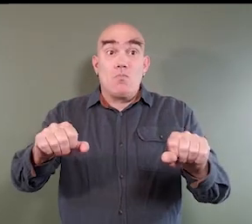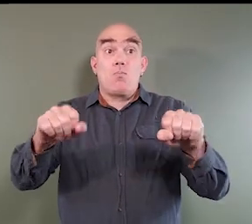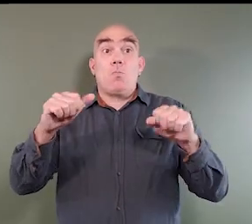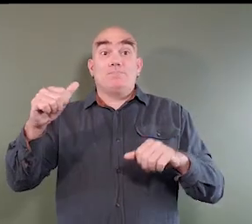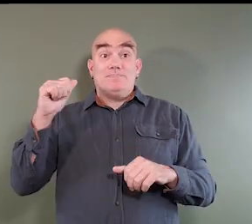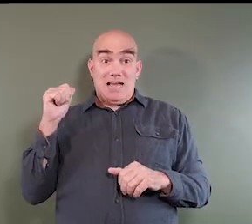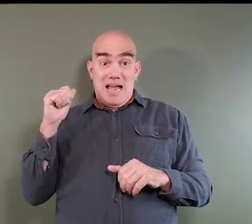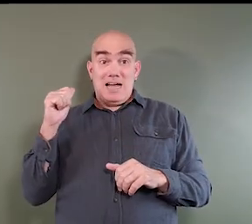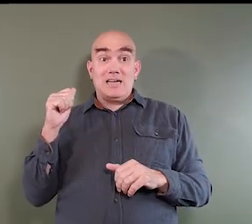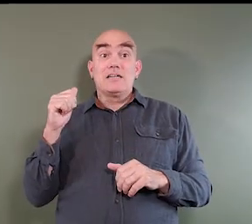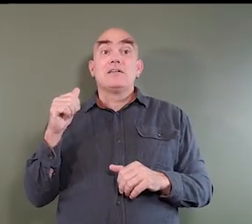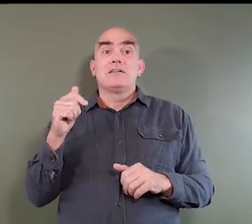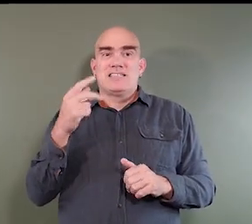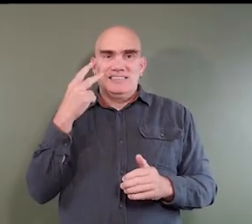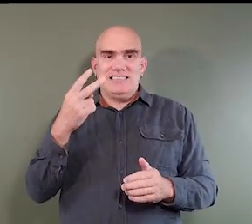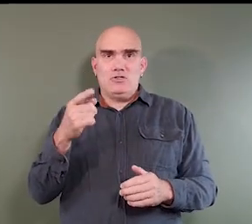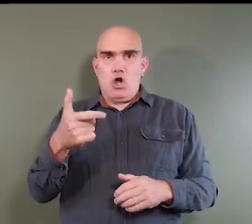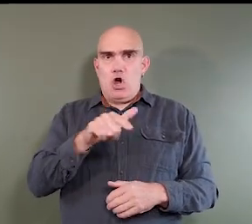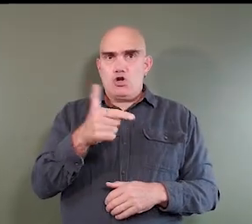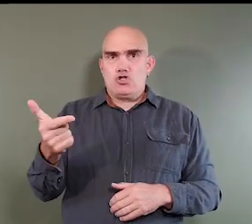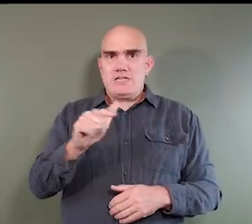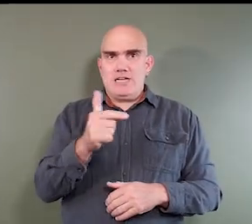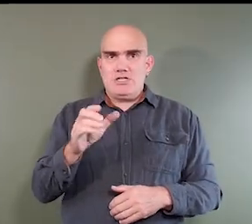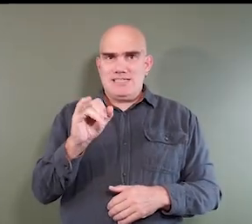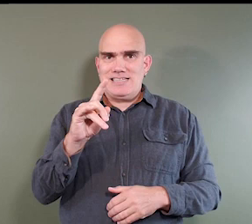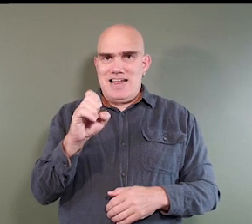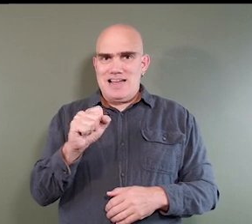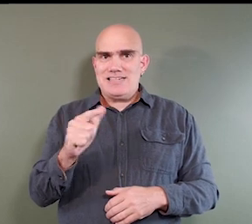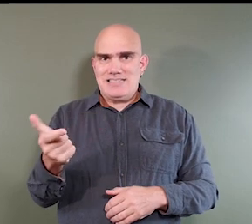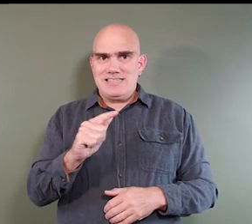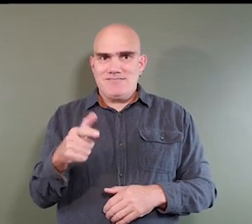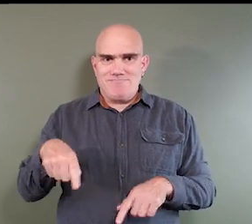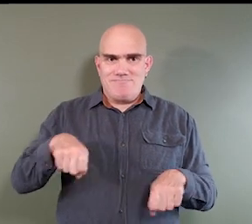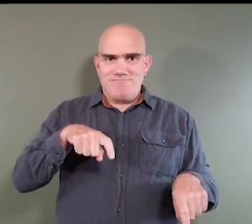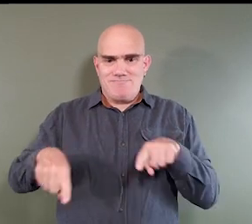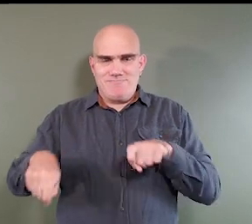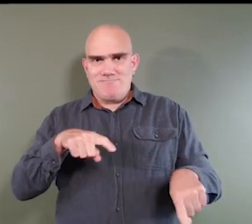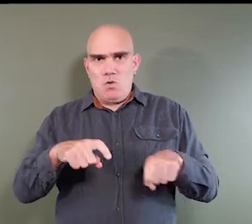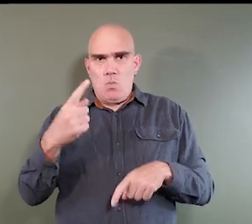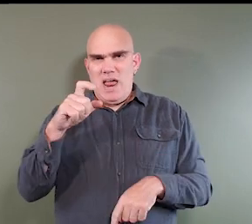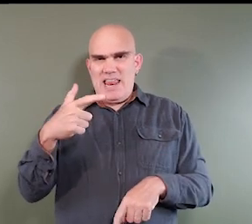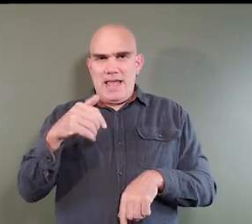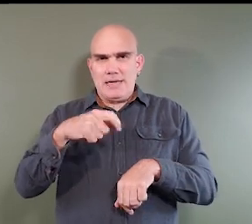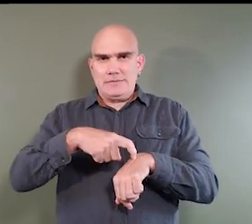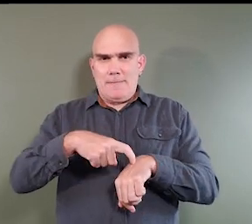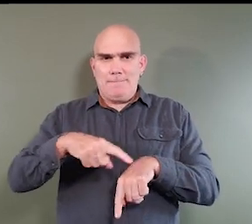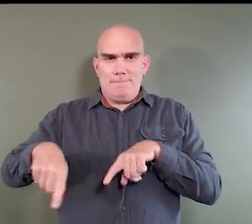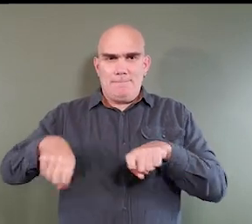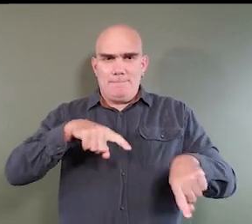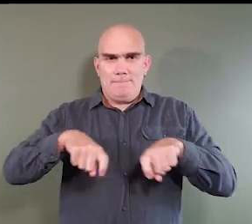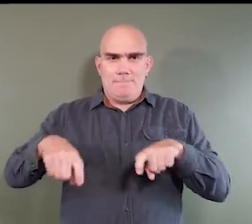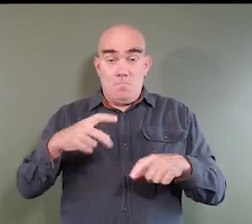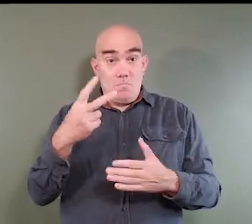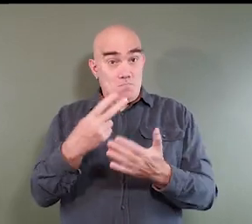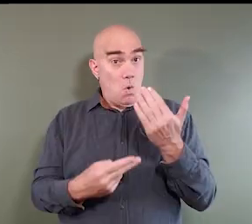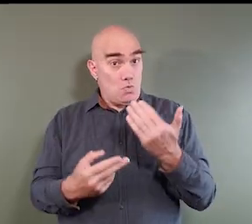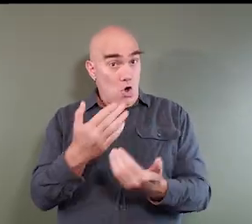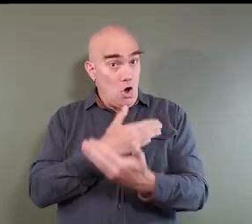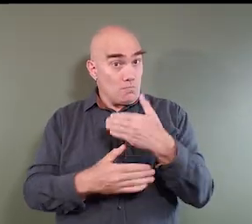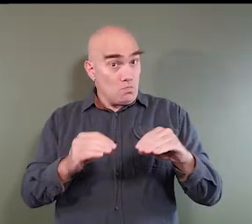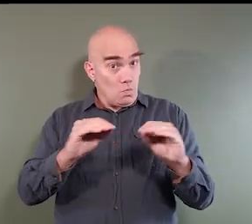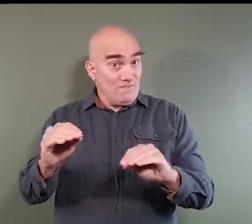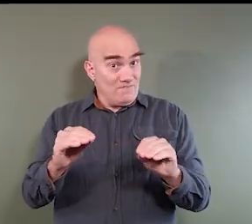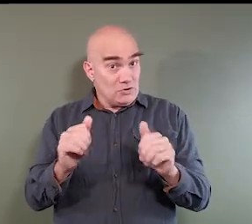rows backwards. You can see she's alternating the sides, so it's one leg at a time. but both arms are going